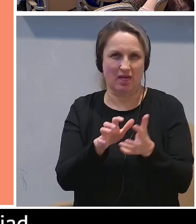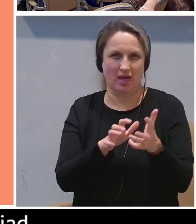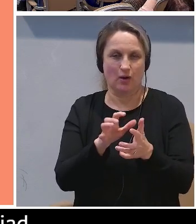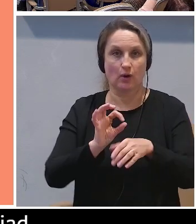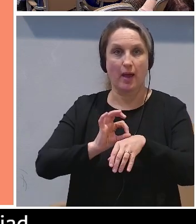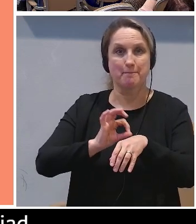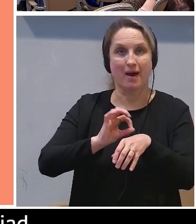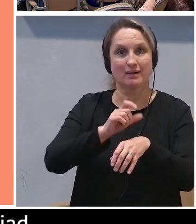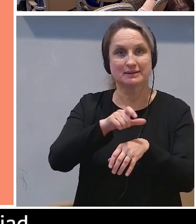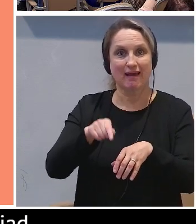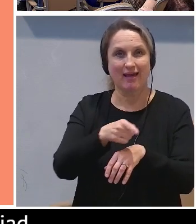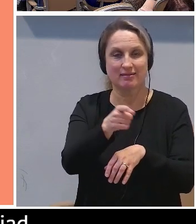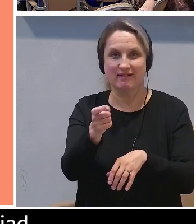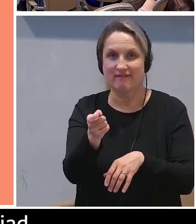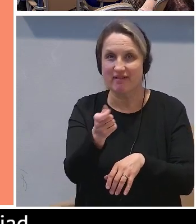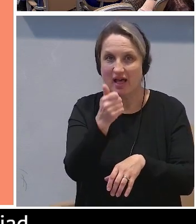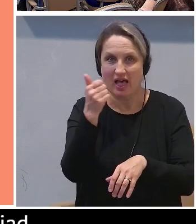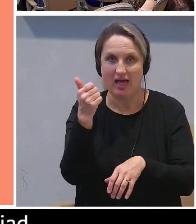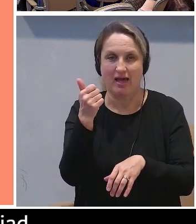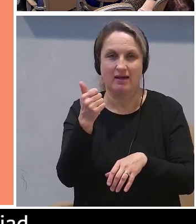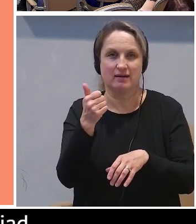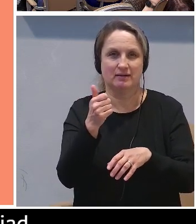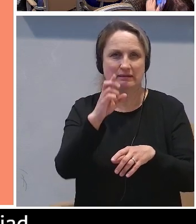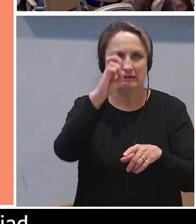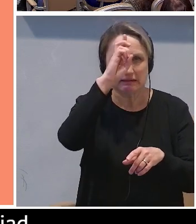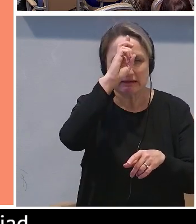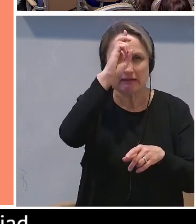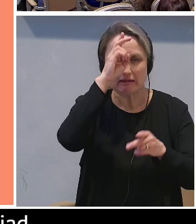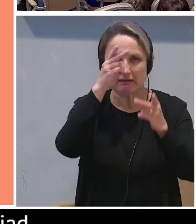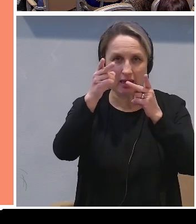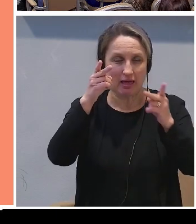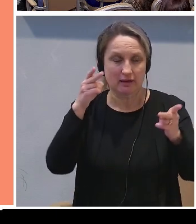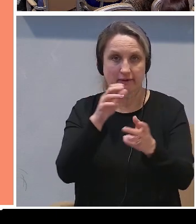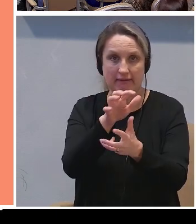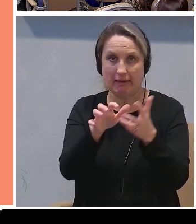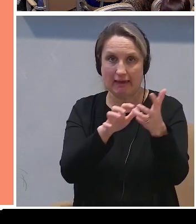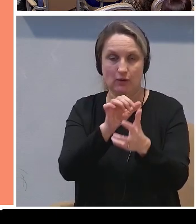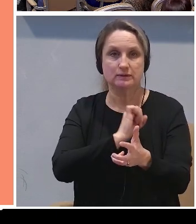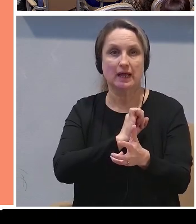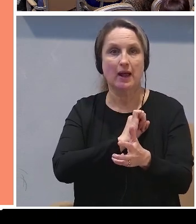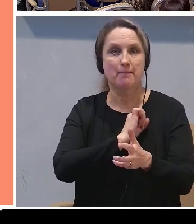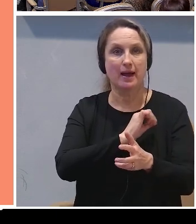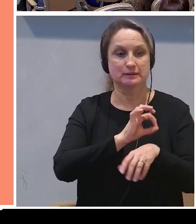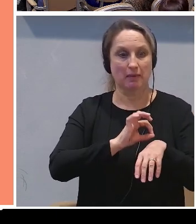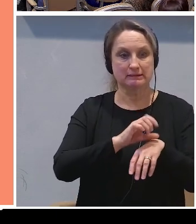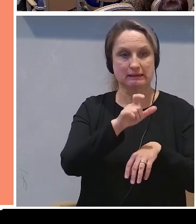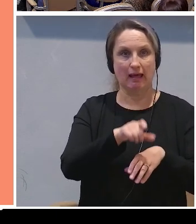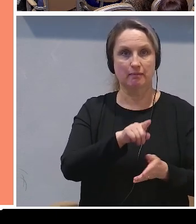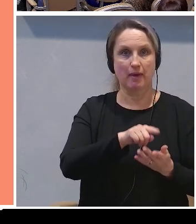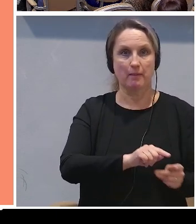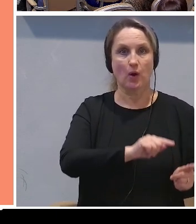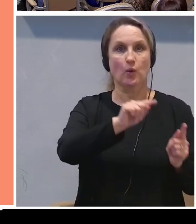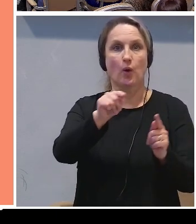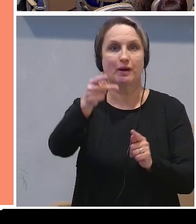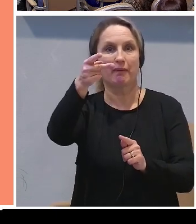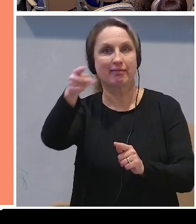another country to get the treatment, etc. So all the methodology that has been developed classically for clinical trials is based on a